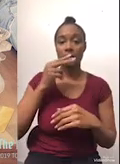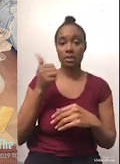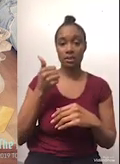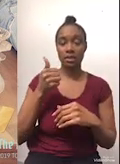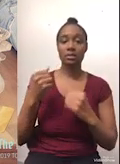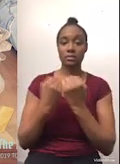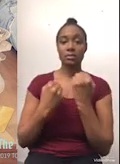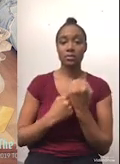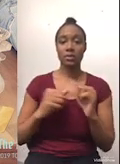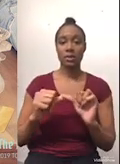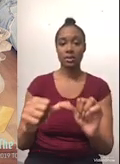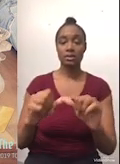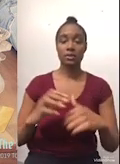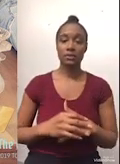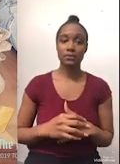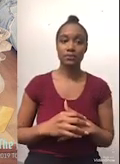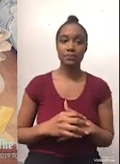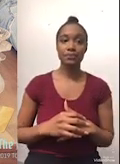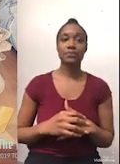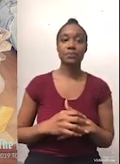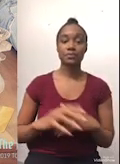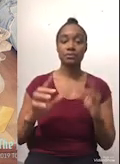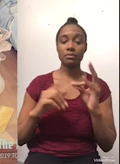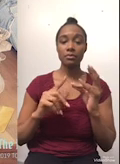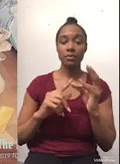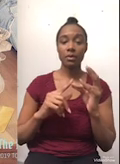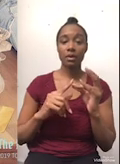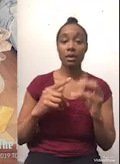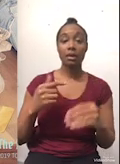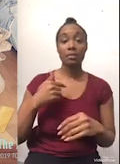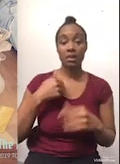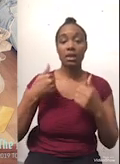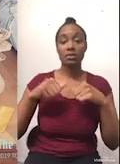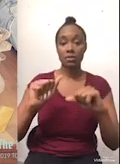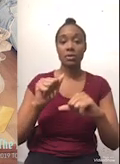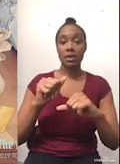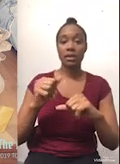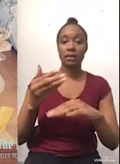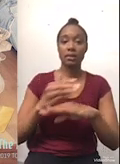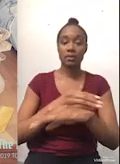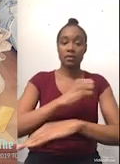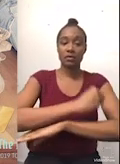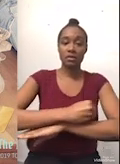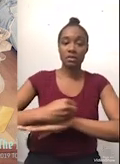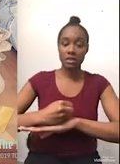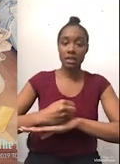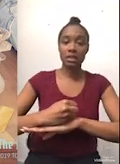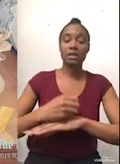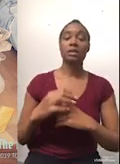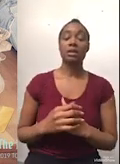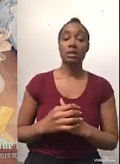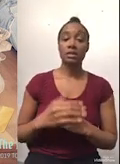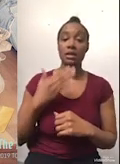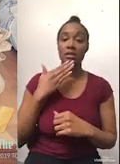Kijin. I'll do my best on stage. Please send us lots of support and thank you very much for listening to our music.